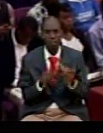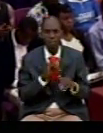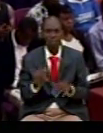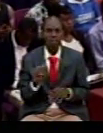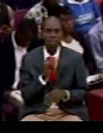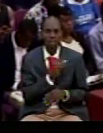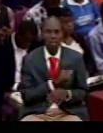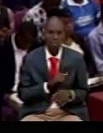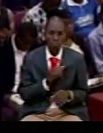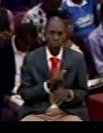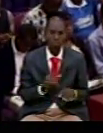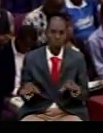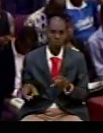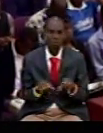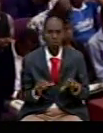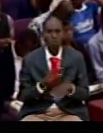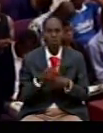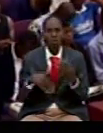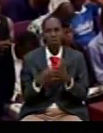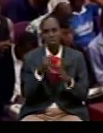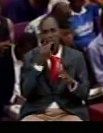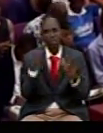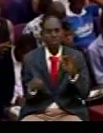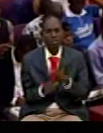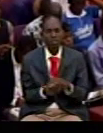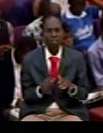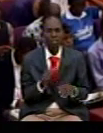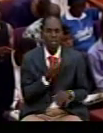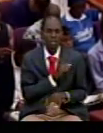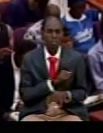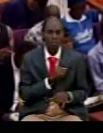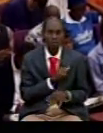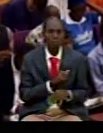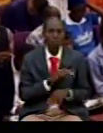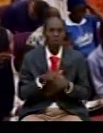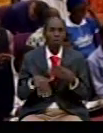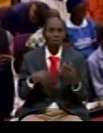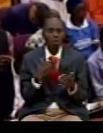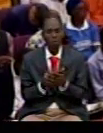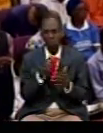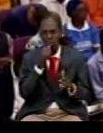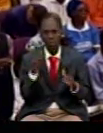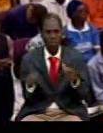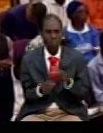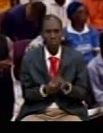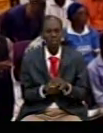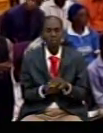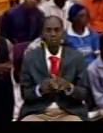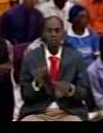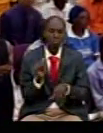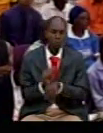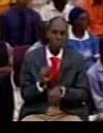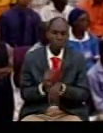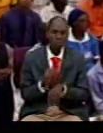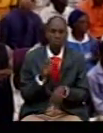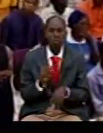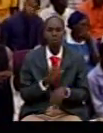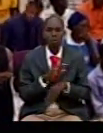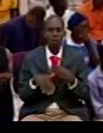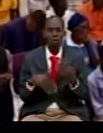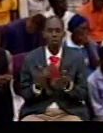actions, all hidden attitudes, all hidden atrocities, all